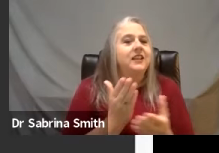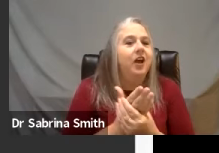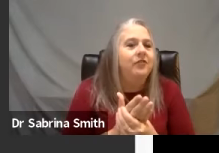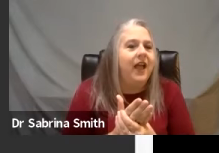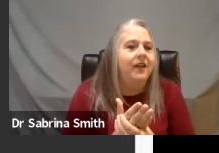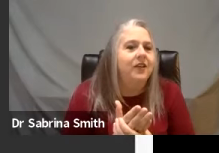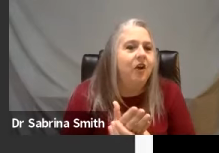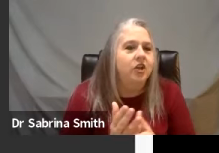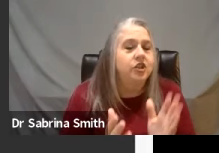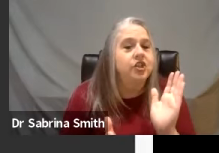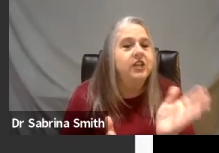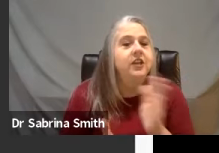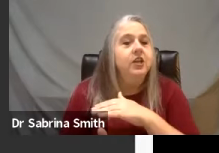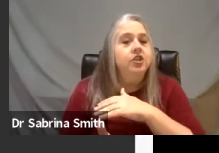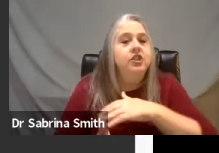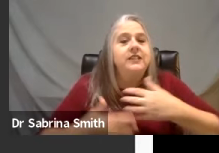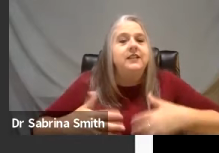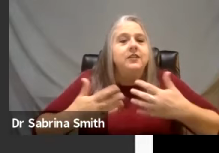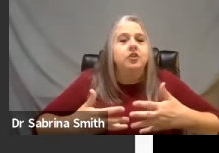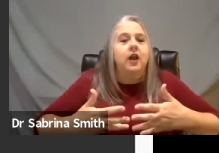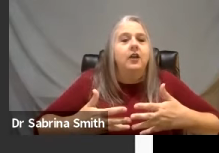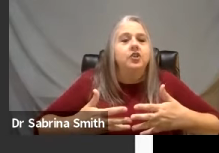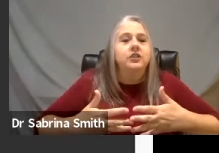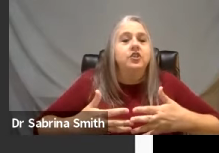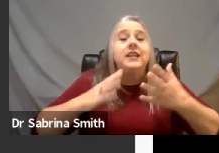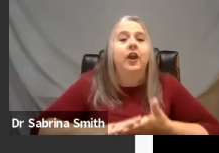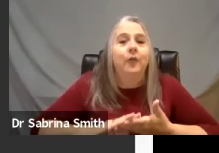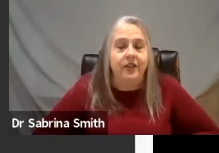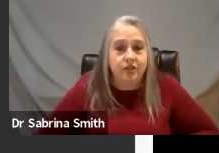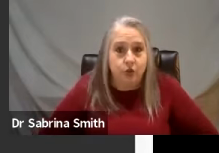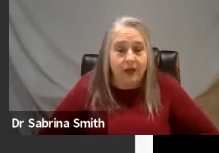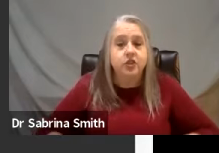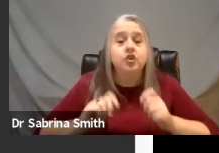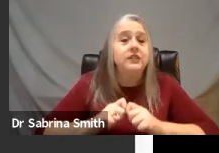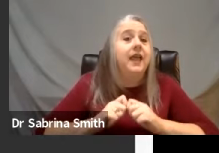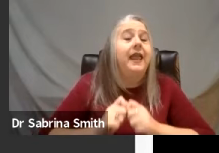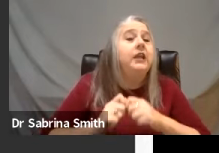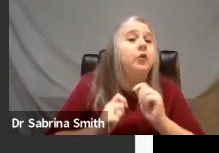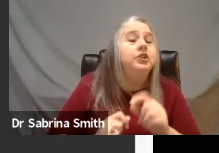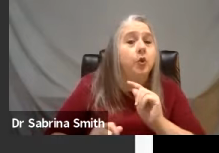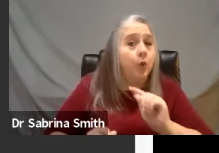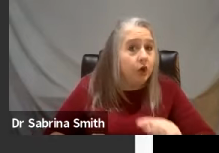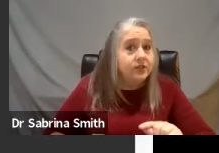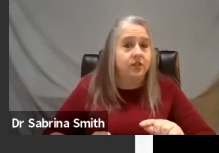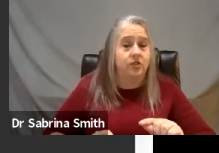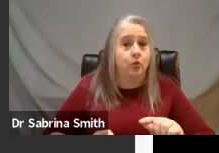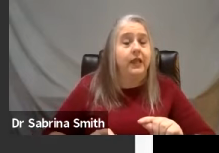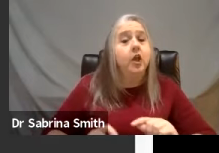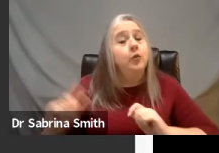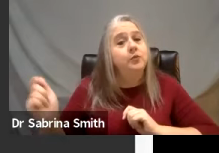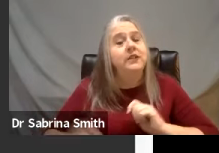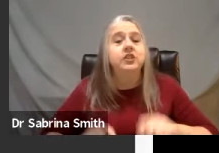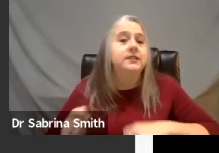exactly. I love that, Audra. She didn't, she narrated the story. So she's hanging on to the words of the